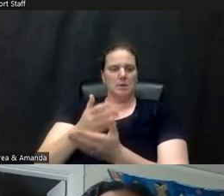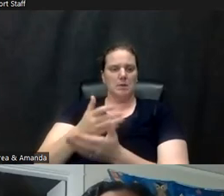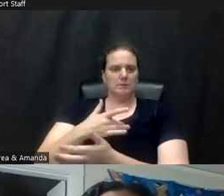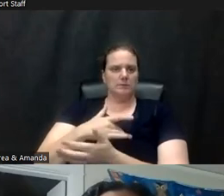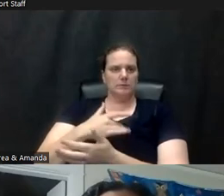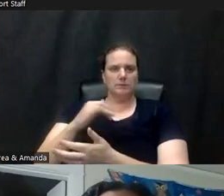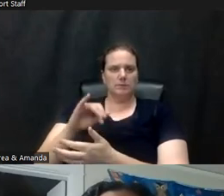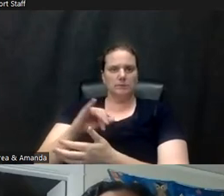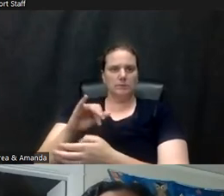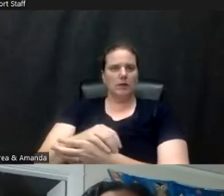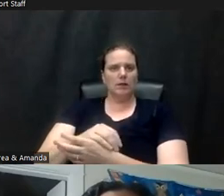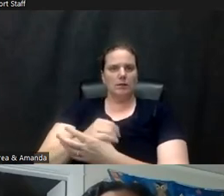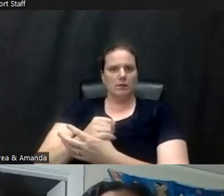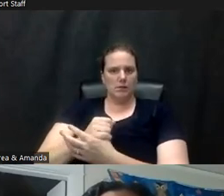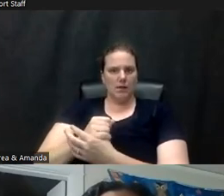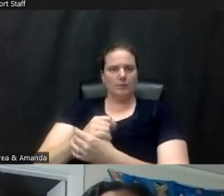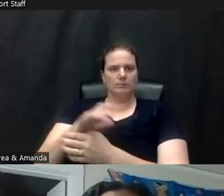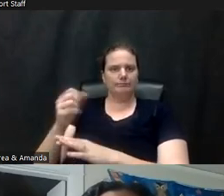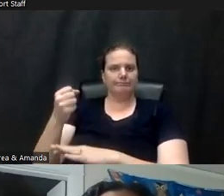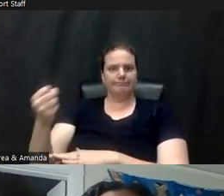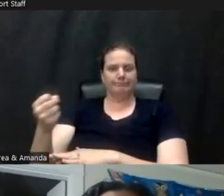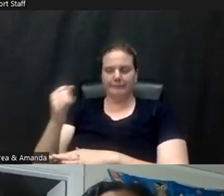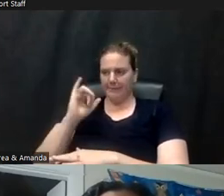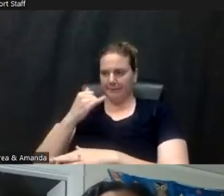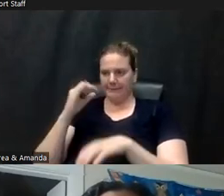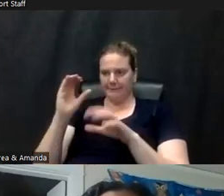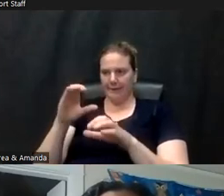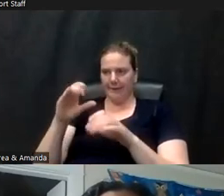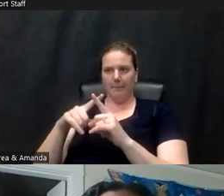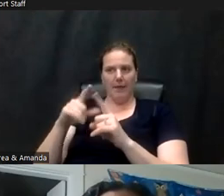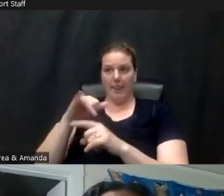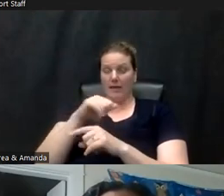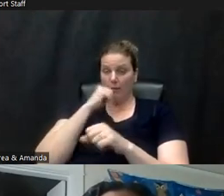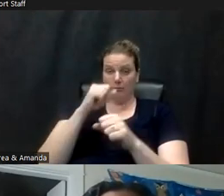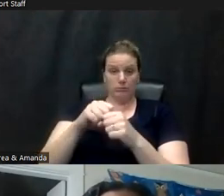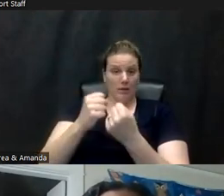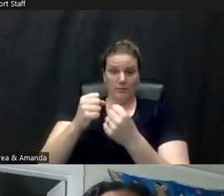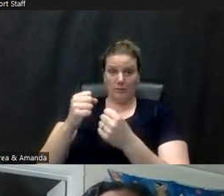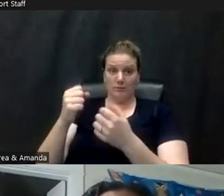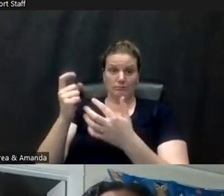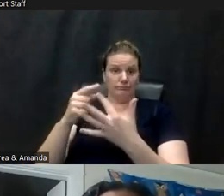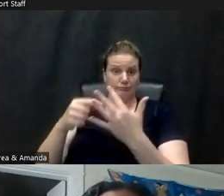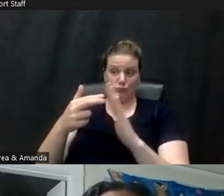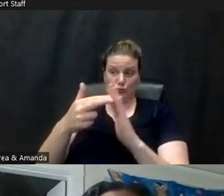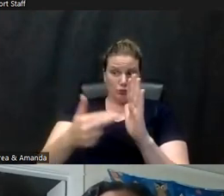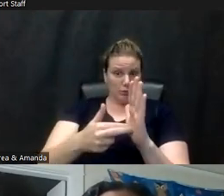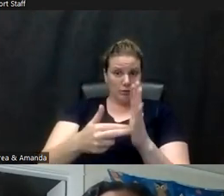like they've been subjected to misconduct, but if it doesn't technically violate a directive,